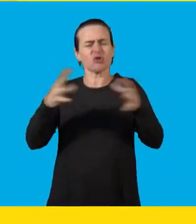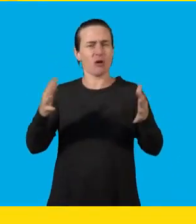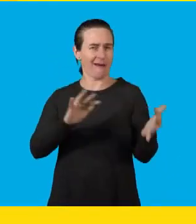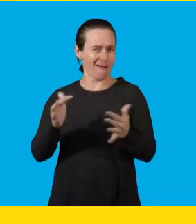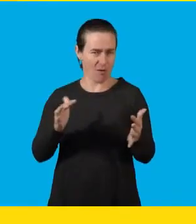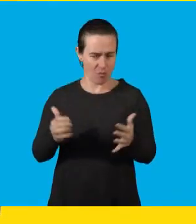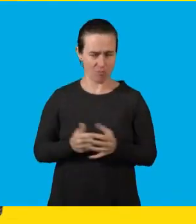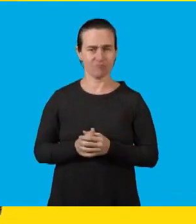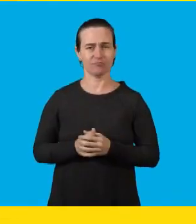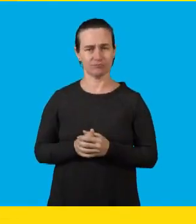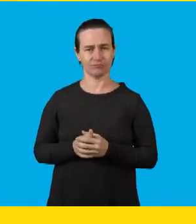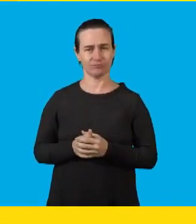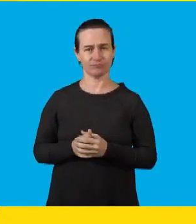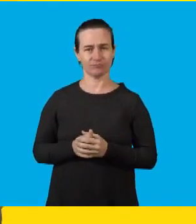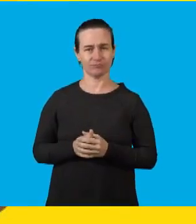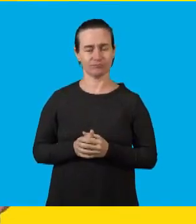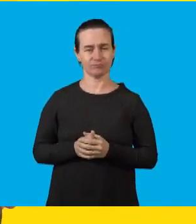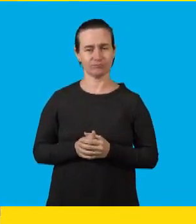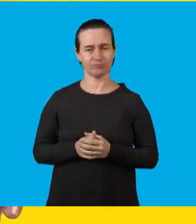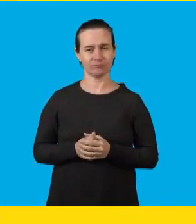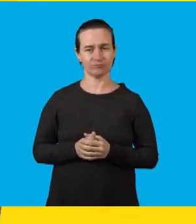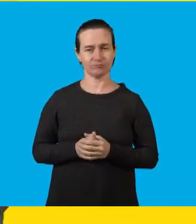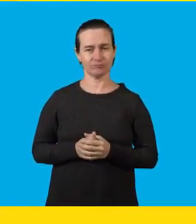of the Cold War.